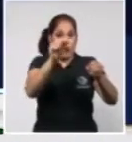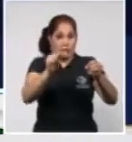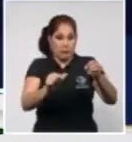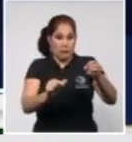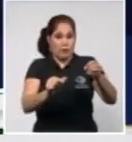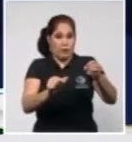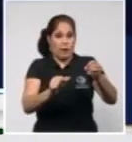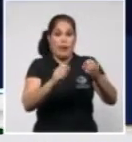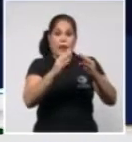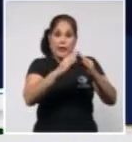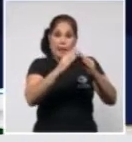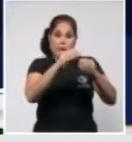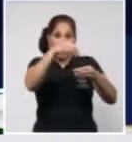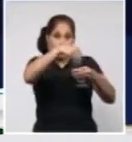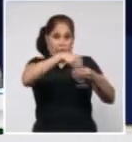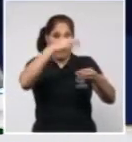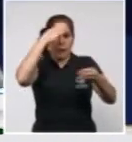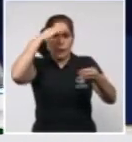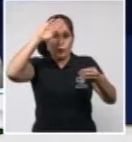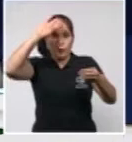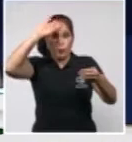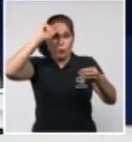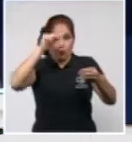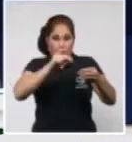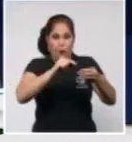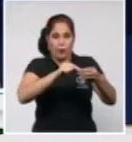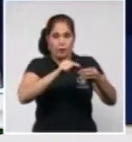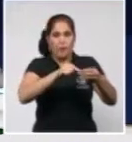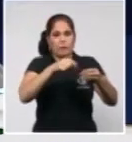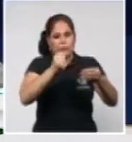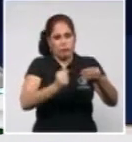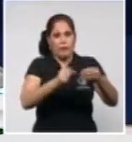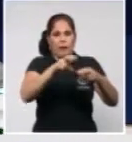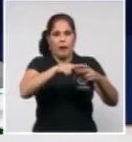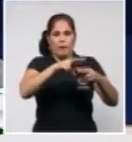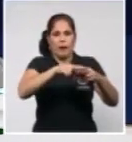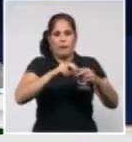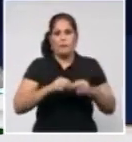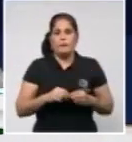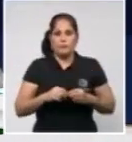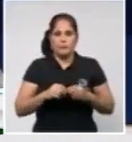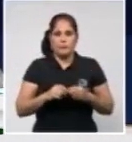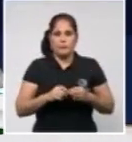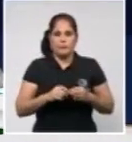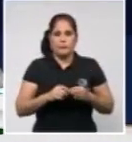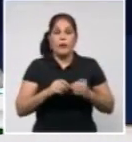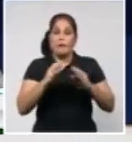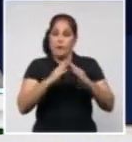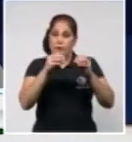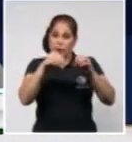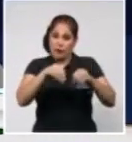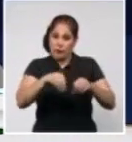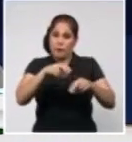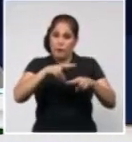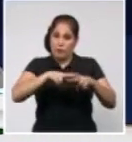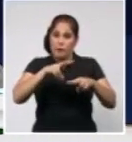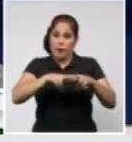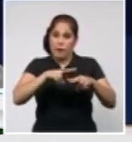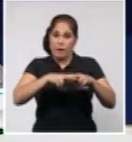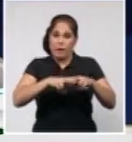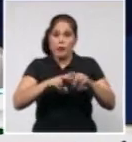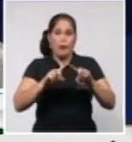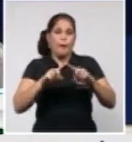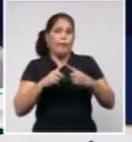Cuba and is therefore not an imported case. However, 65 of the